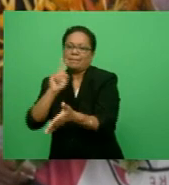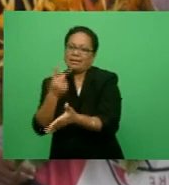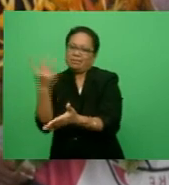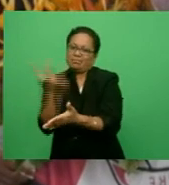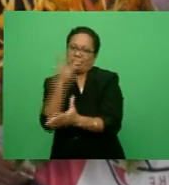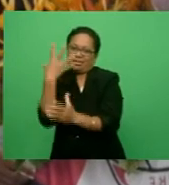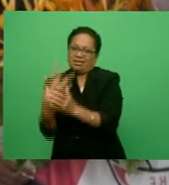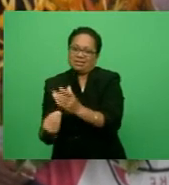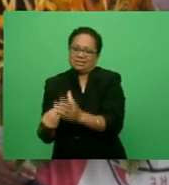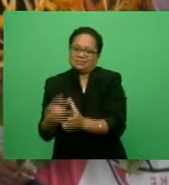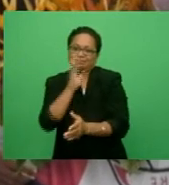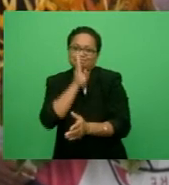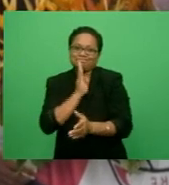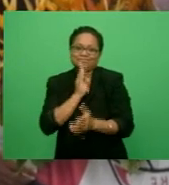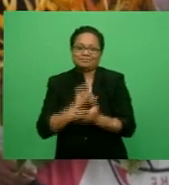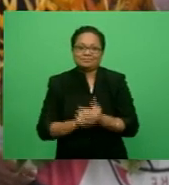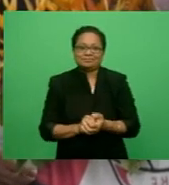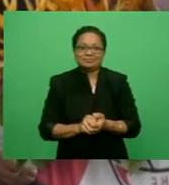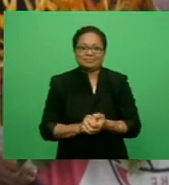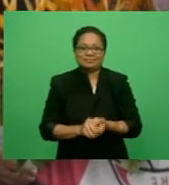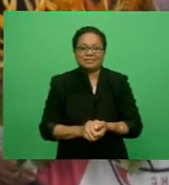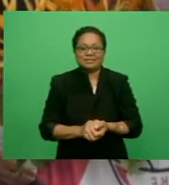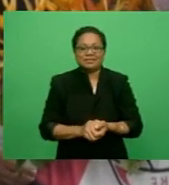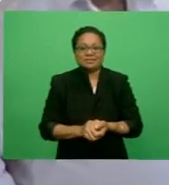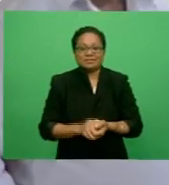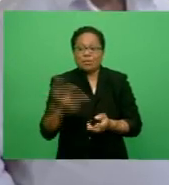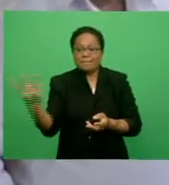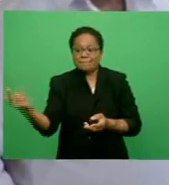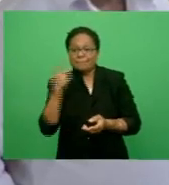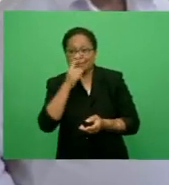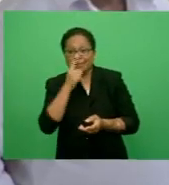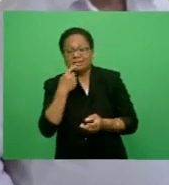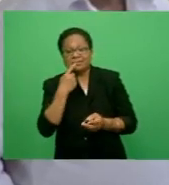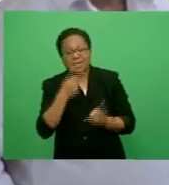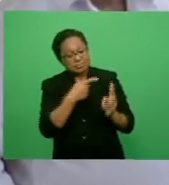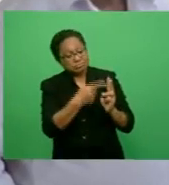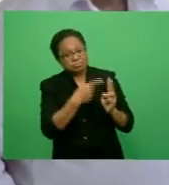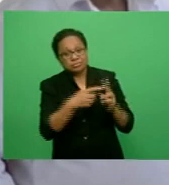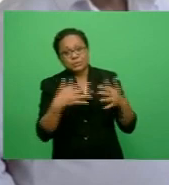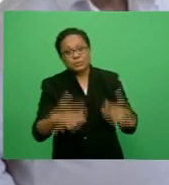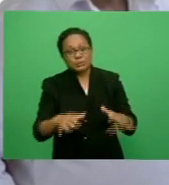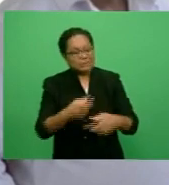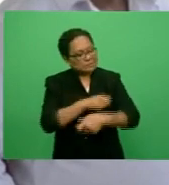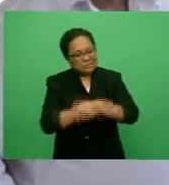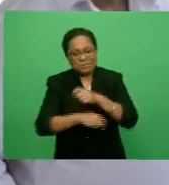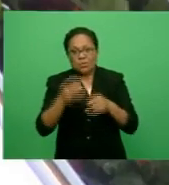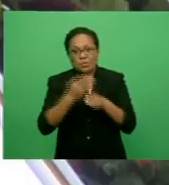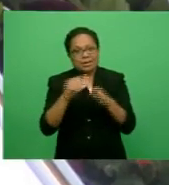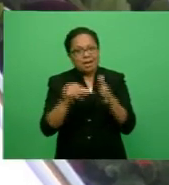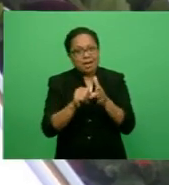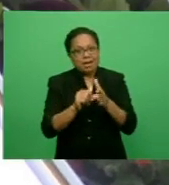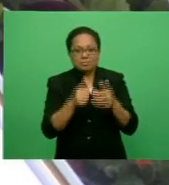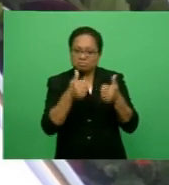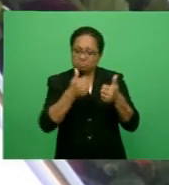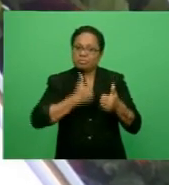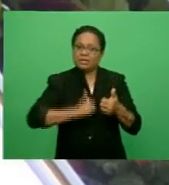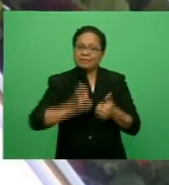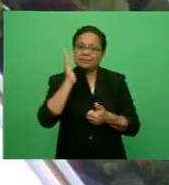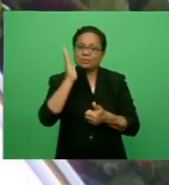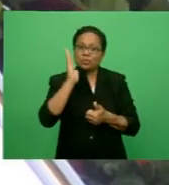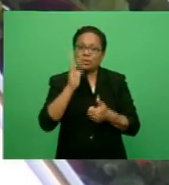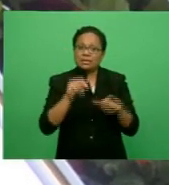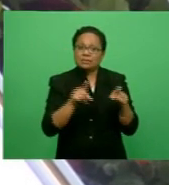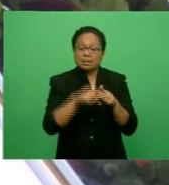Shivnil and Shalvin have been described as hardworking, well-mannered and disciplined students, and their passing